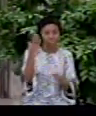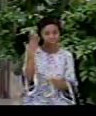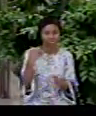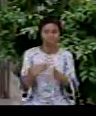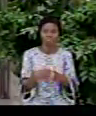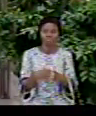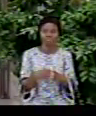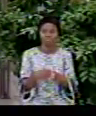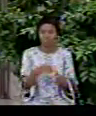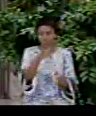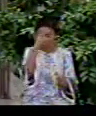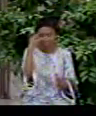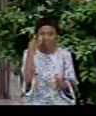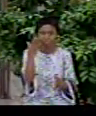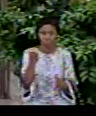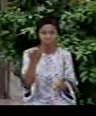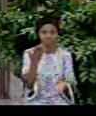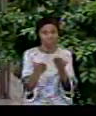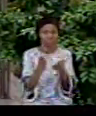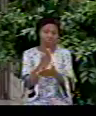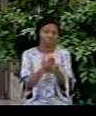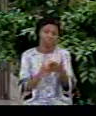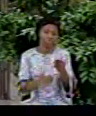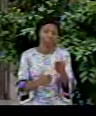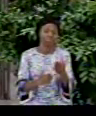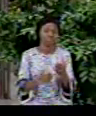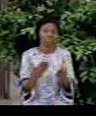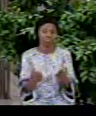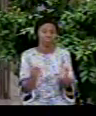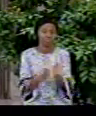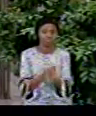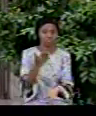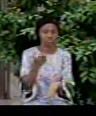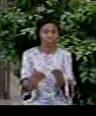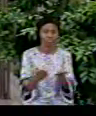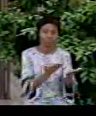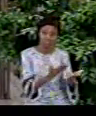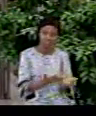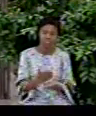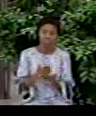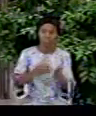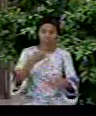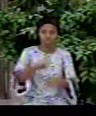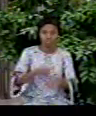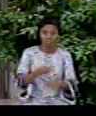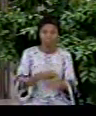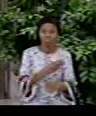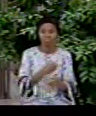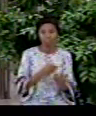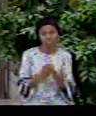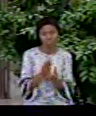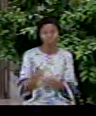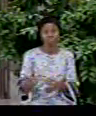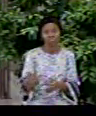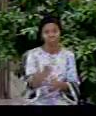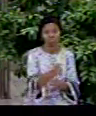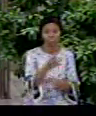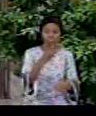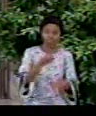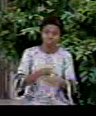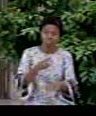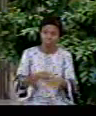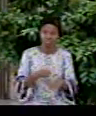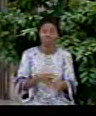that may bring some difficulties through those difficulties we're going to preach the gospel in spite of those